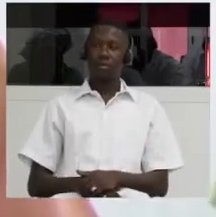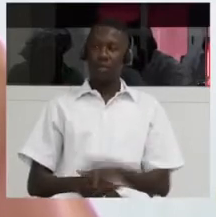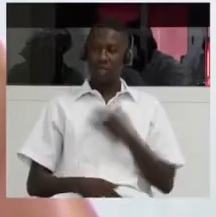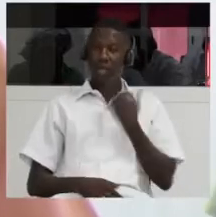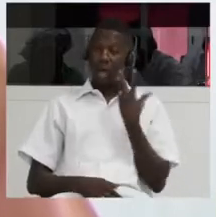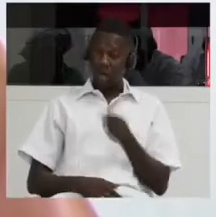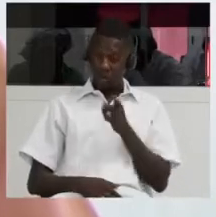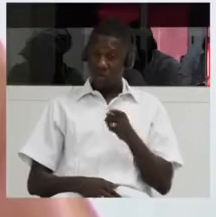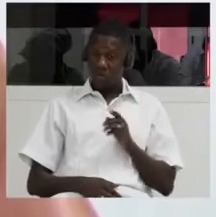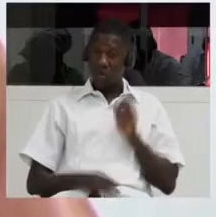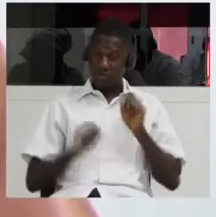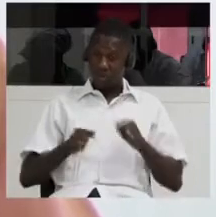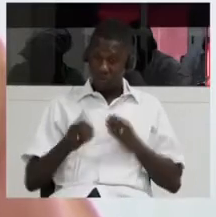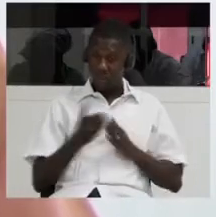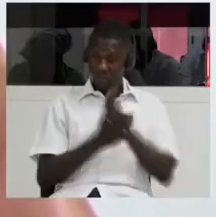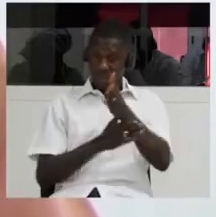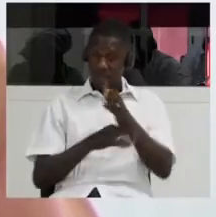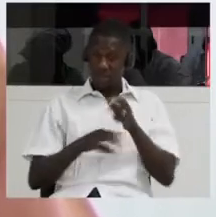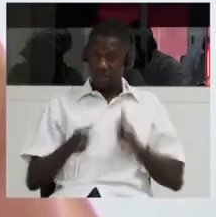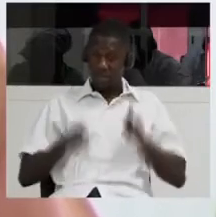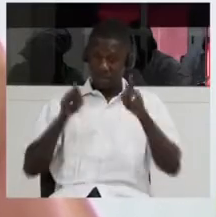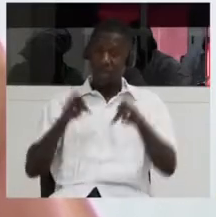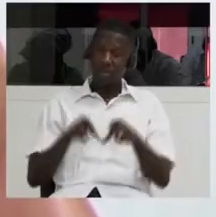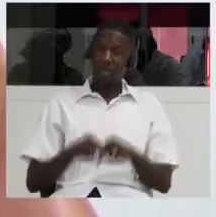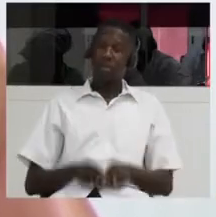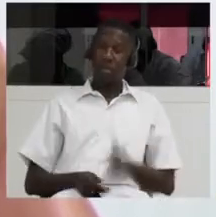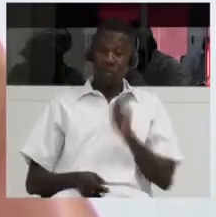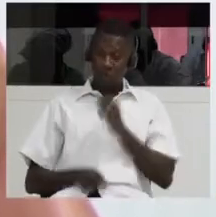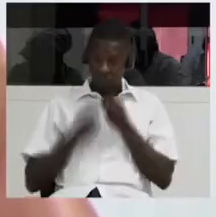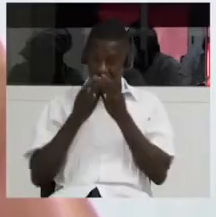Yes. That is what you are telling the commission? Yes.